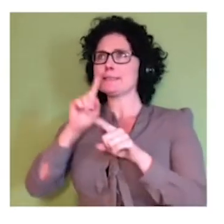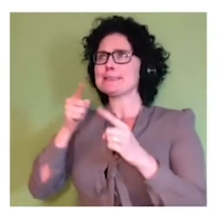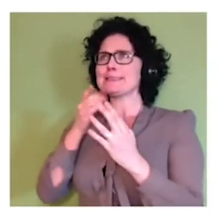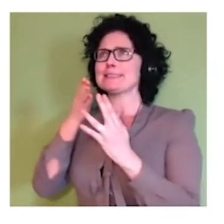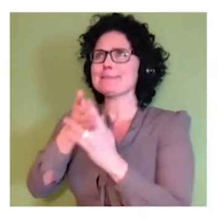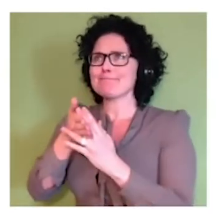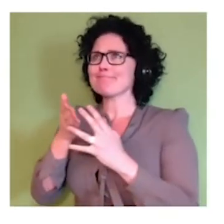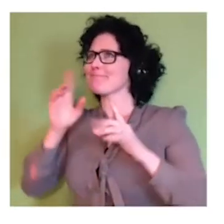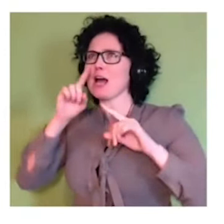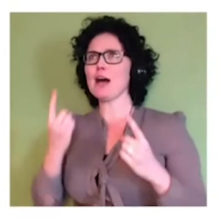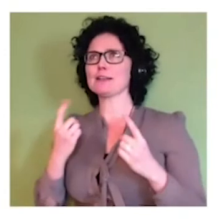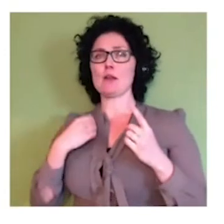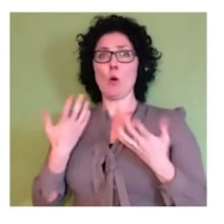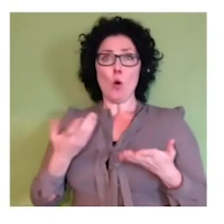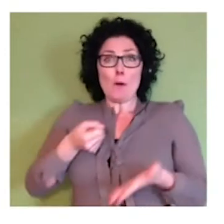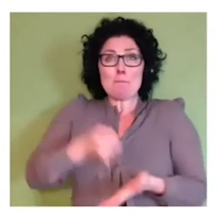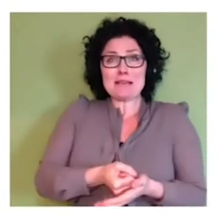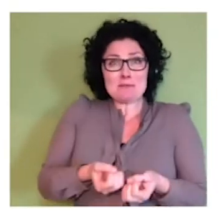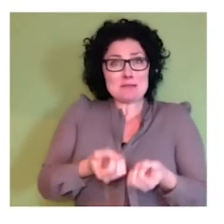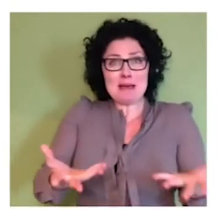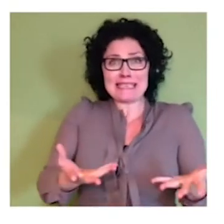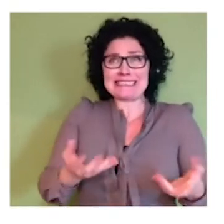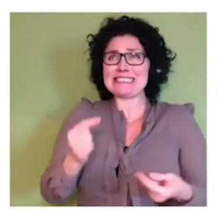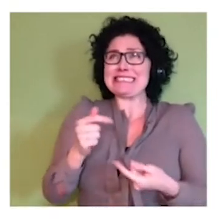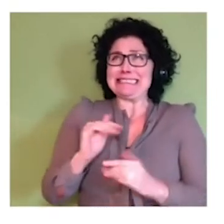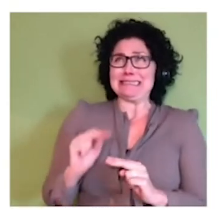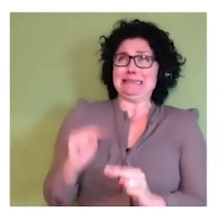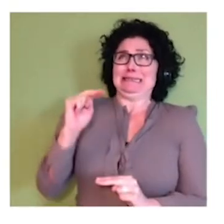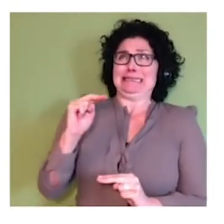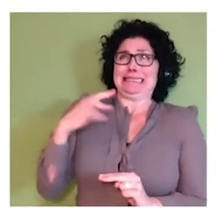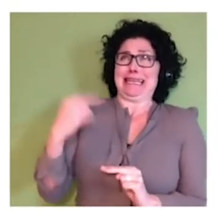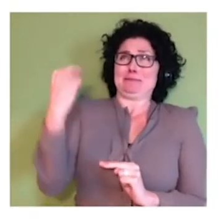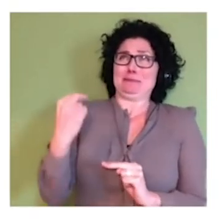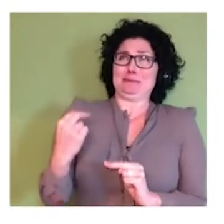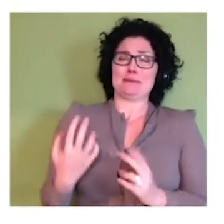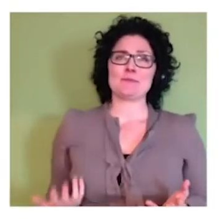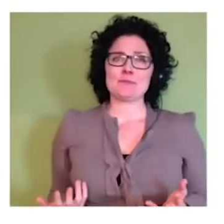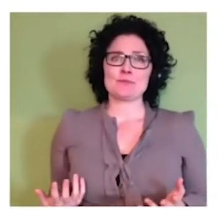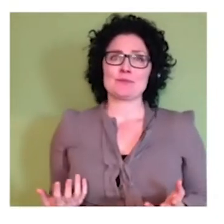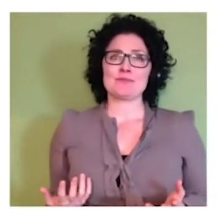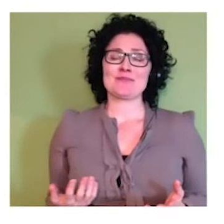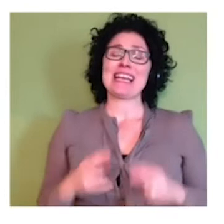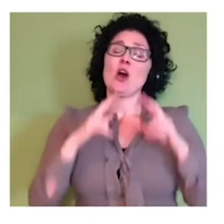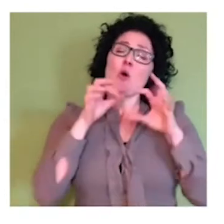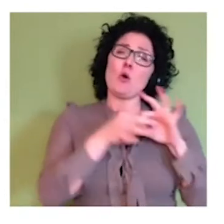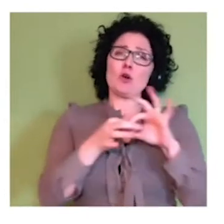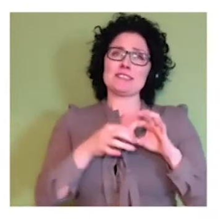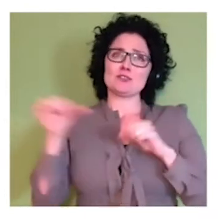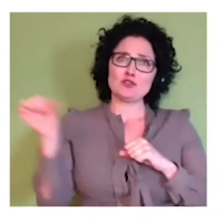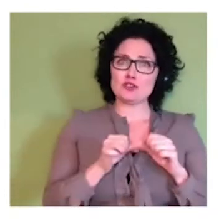cannot afford the minimum spend. To get these insights, organizations really need to research and test with disabled